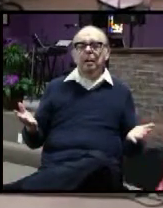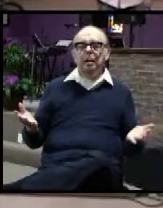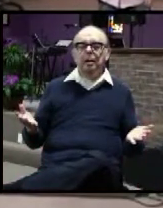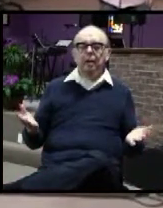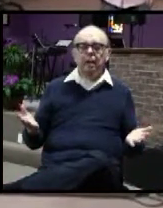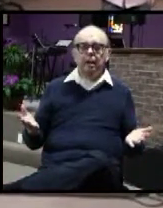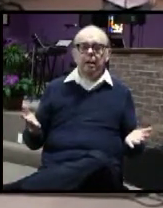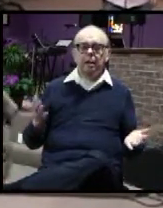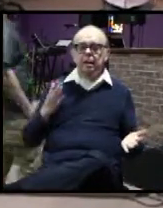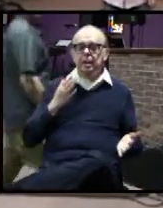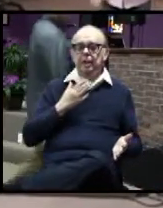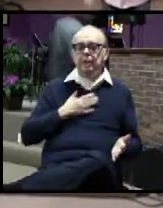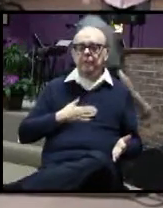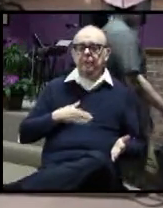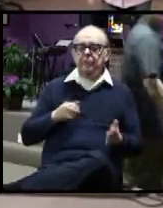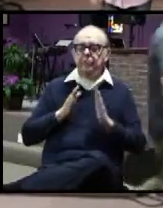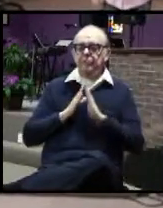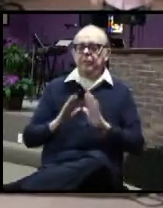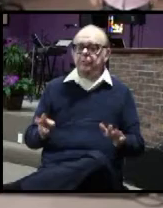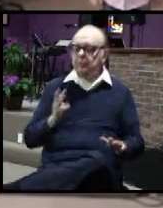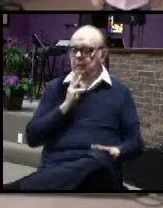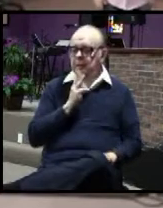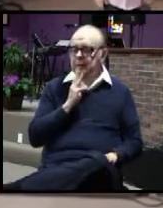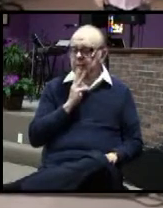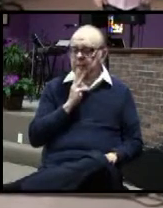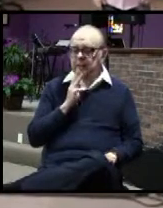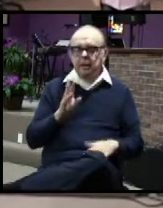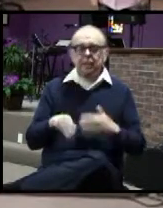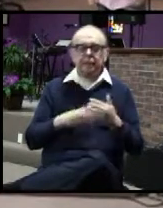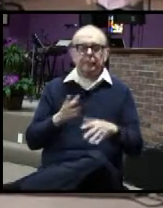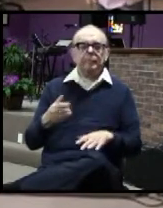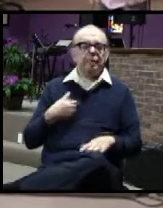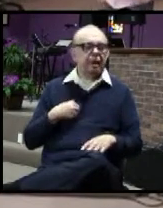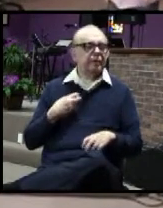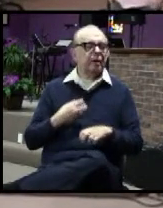Peace be still. Next time you're in a thunderstorm, do that.